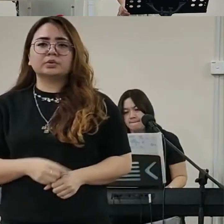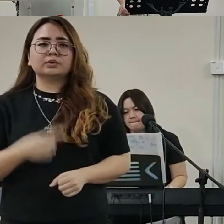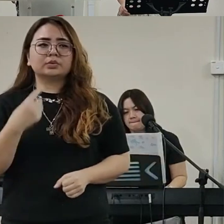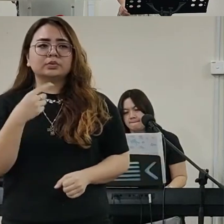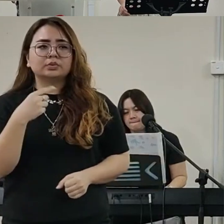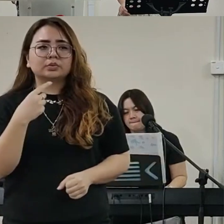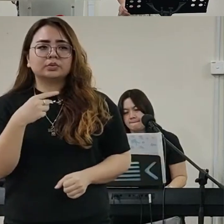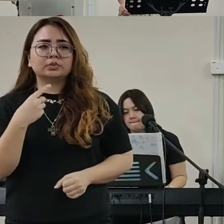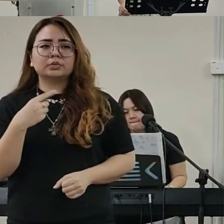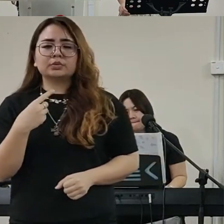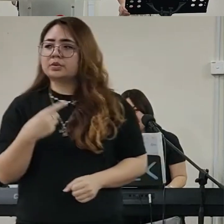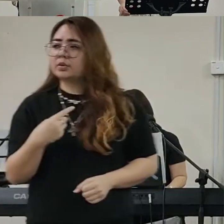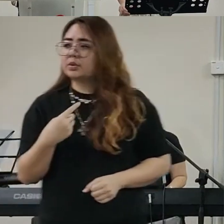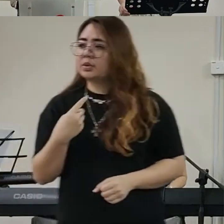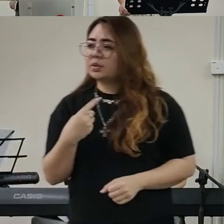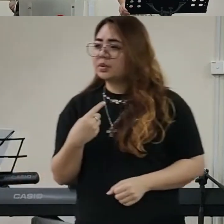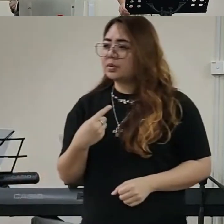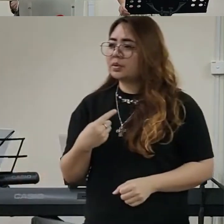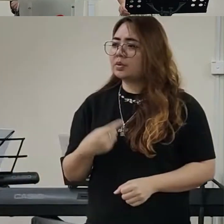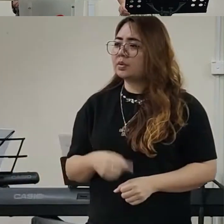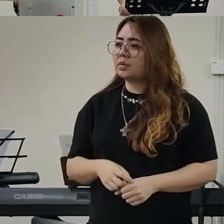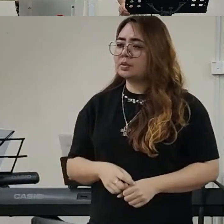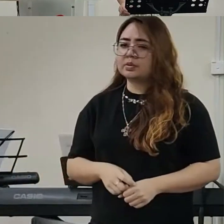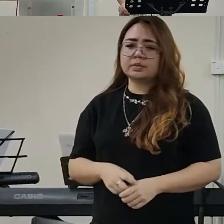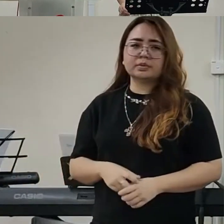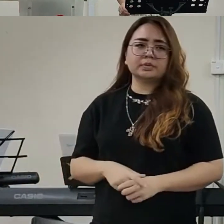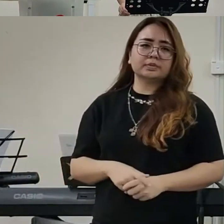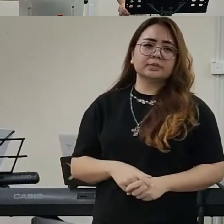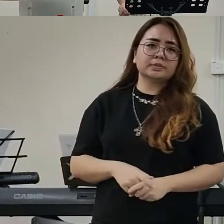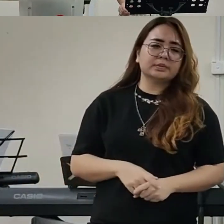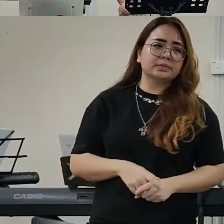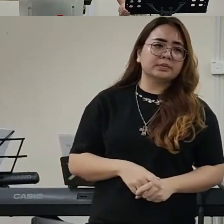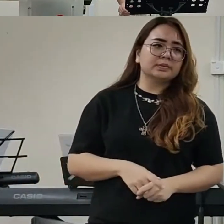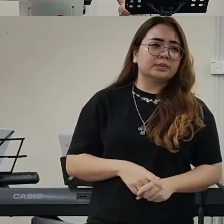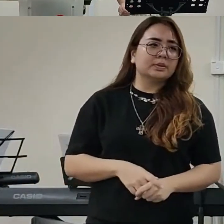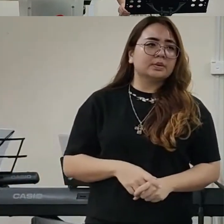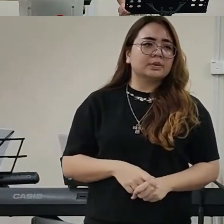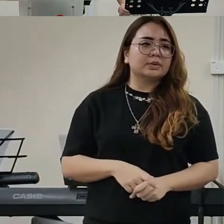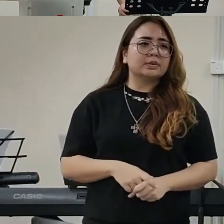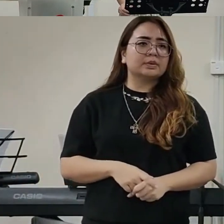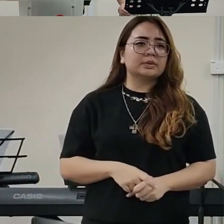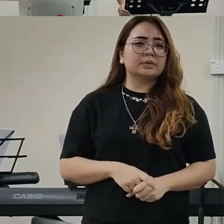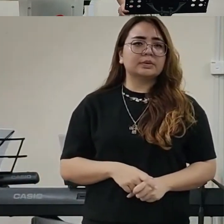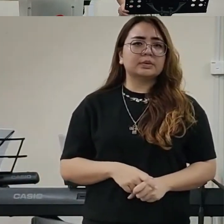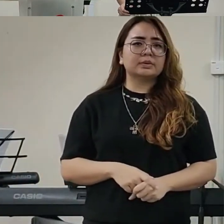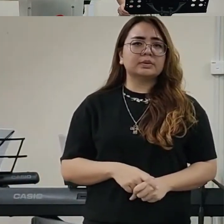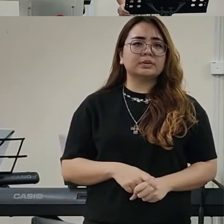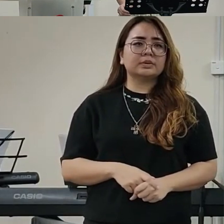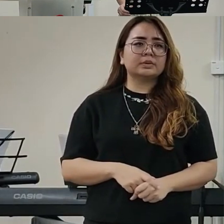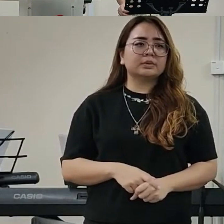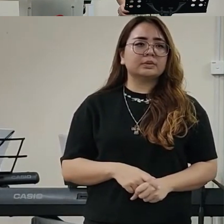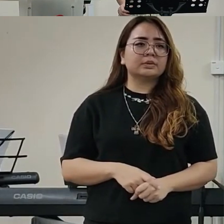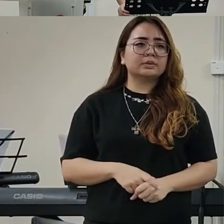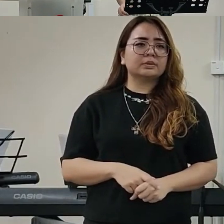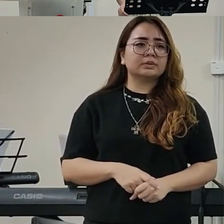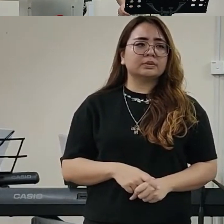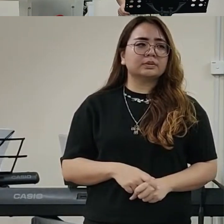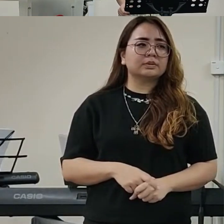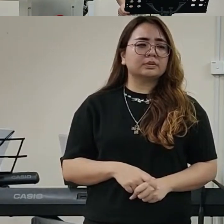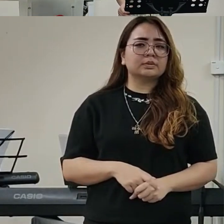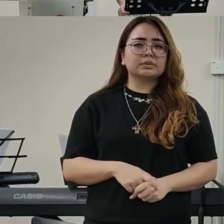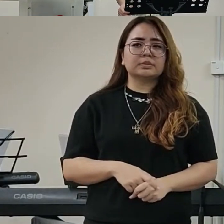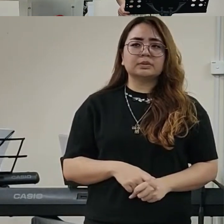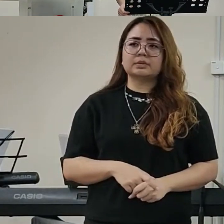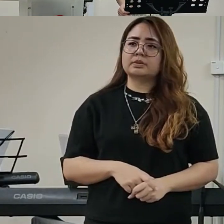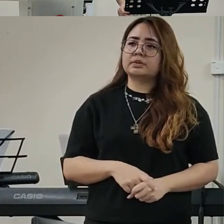Don't assume. That person may have a shepherd. And sometimes a sheep can be shepherded by two people. Okay? If the Spirit of God wants